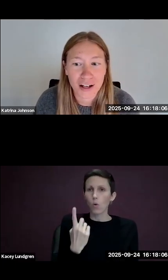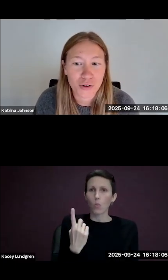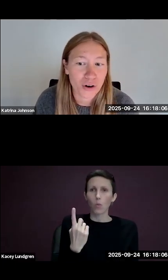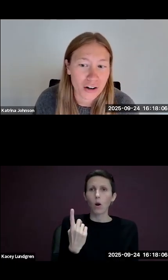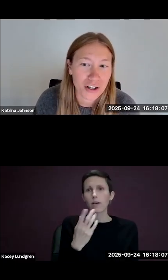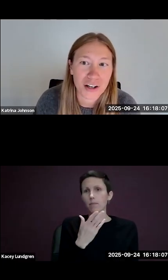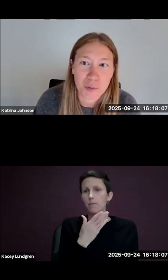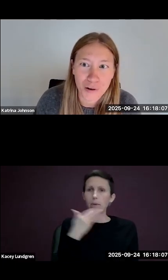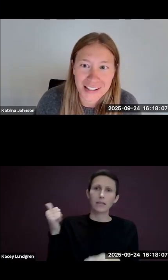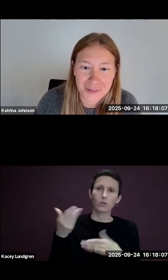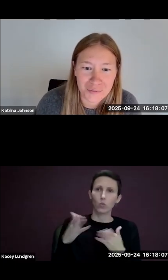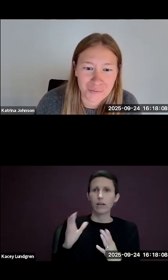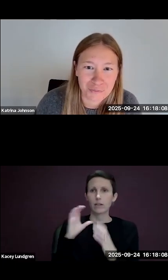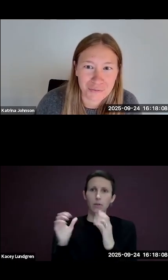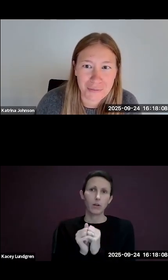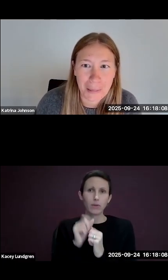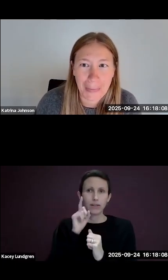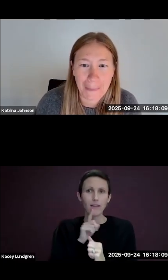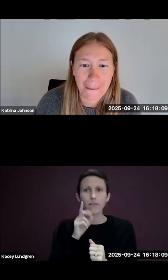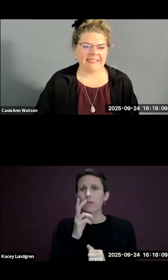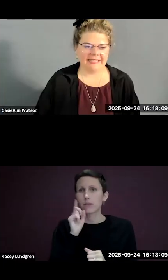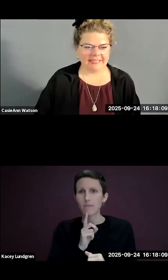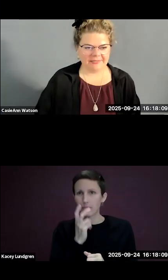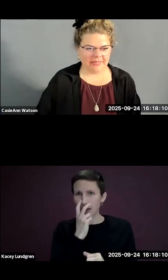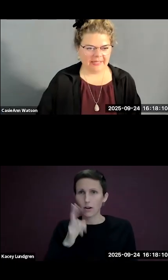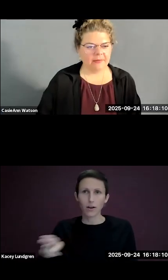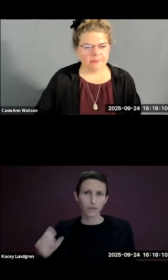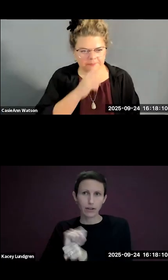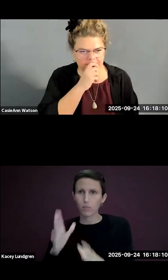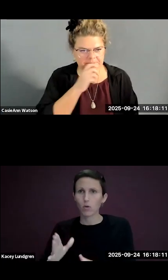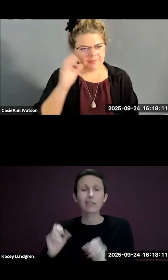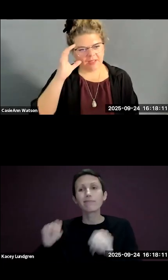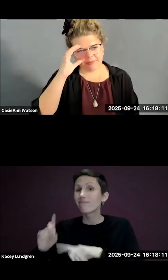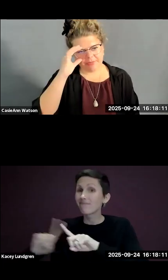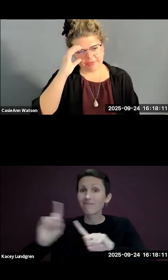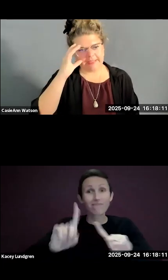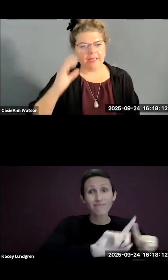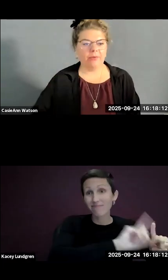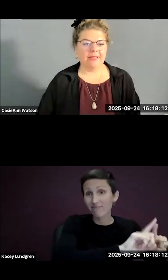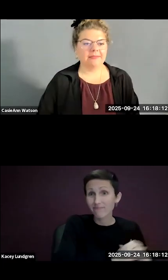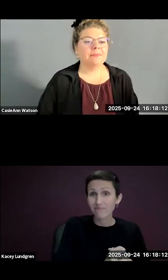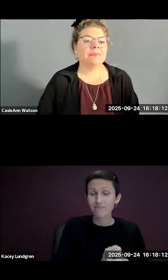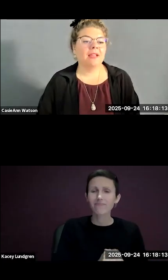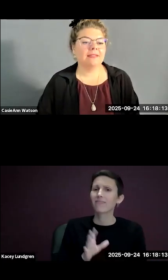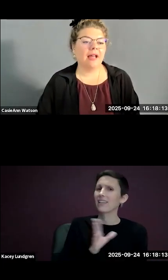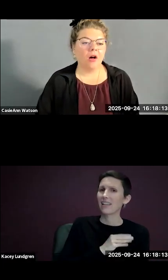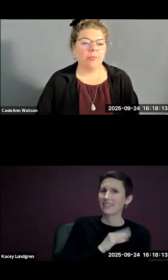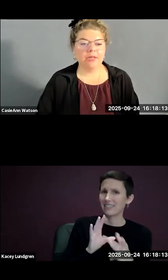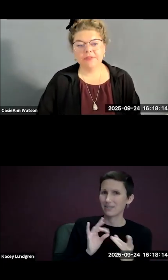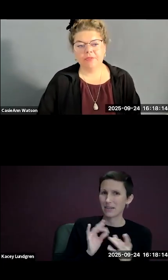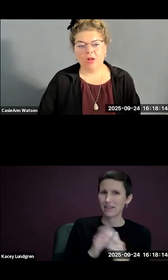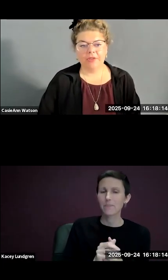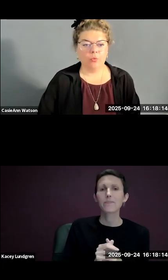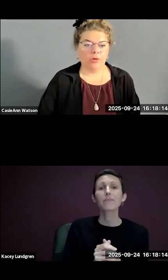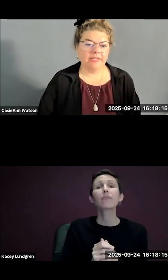deaf, deafblind, or hard of hearing employees. This is Casey Ann speaking. Some other key takeaways is that